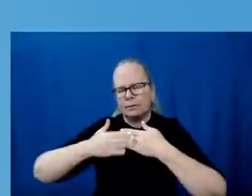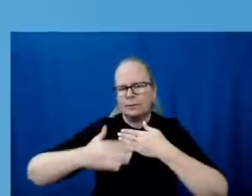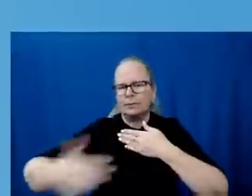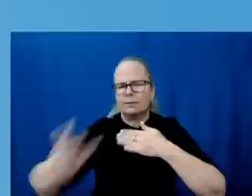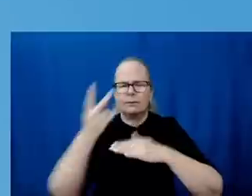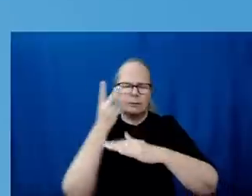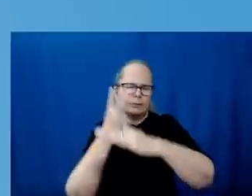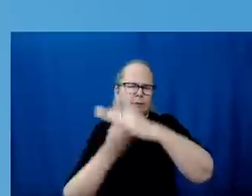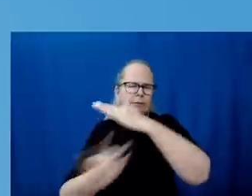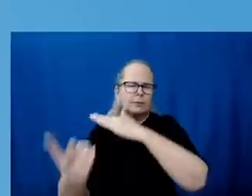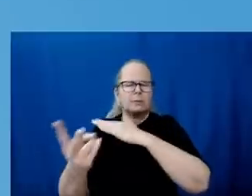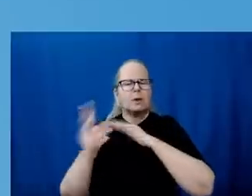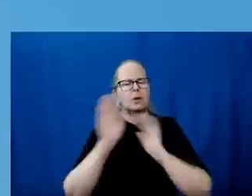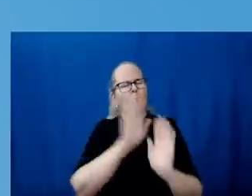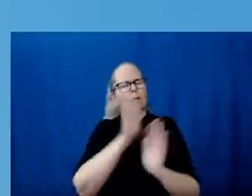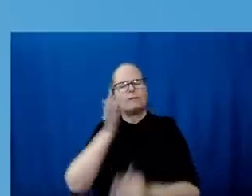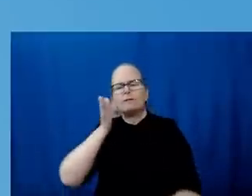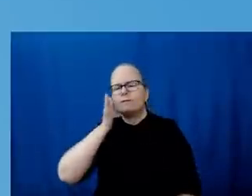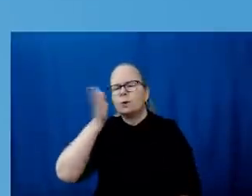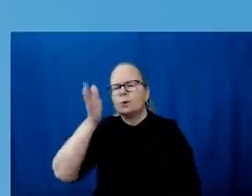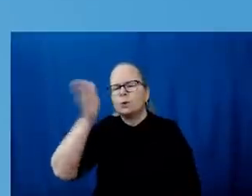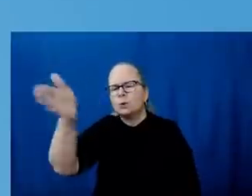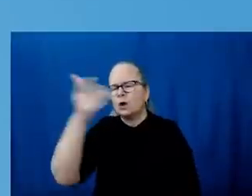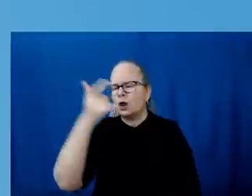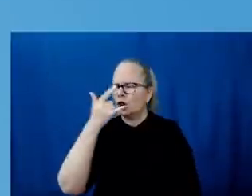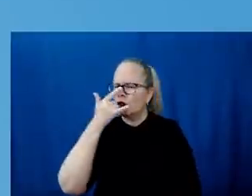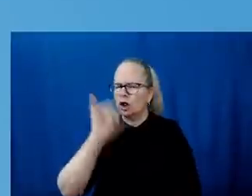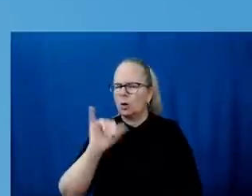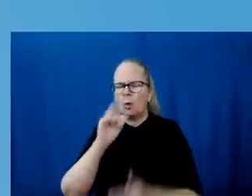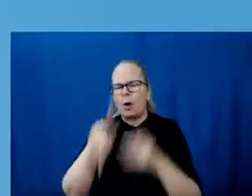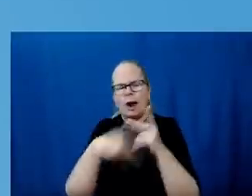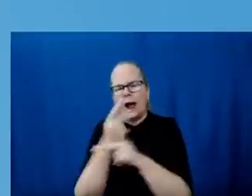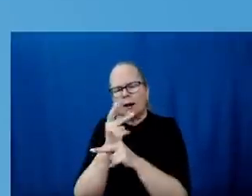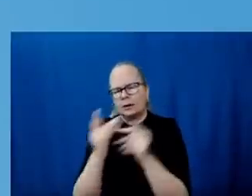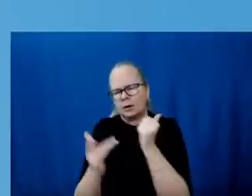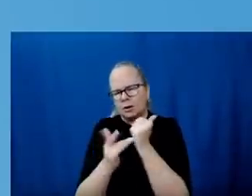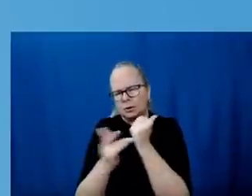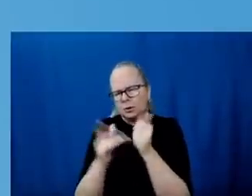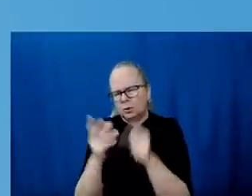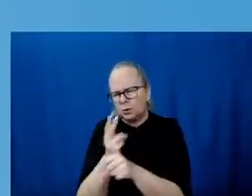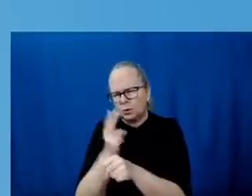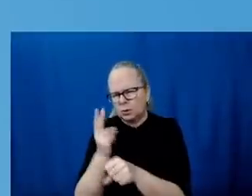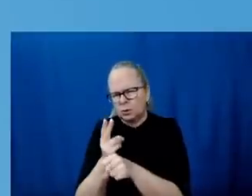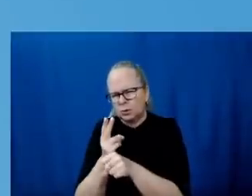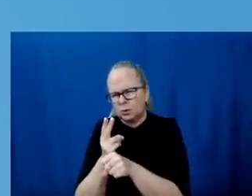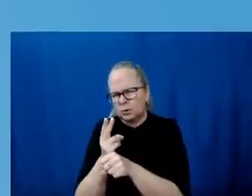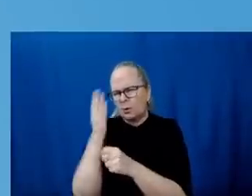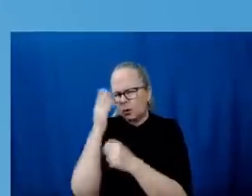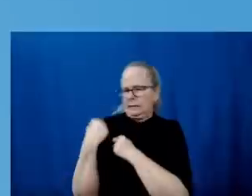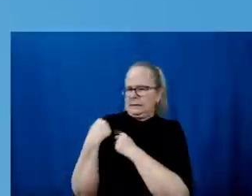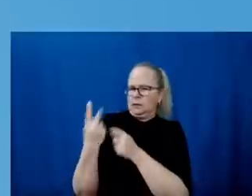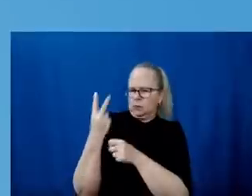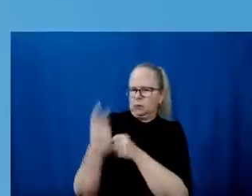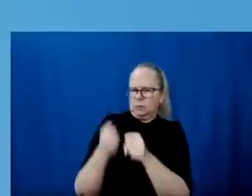as the future for this type of technology? So even just beyond what has happened over the last couple of years,